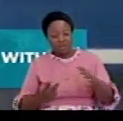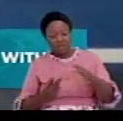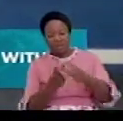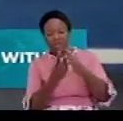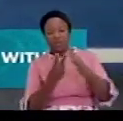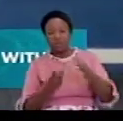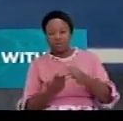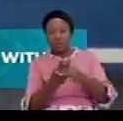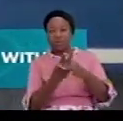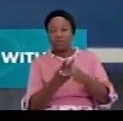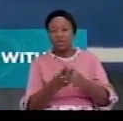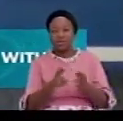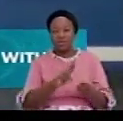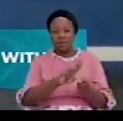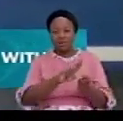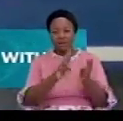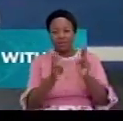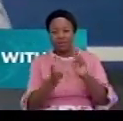repentance.